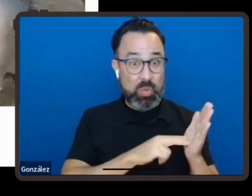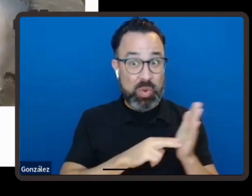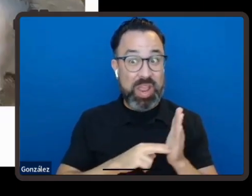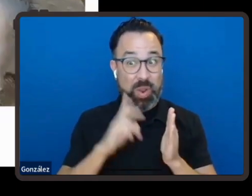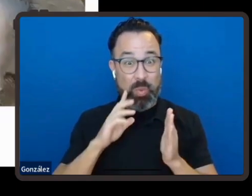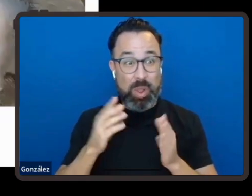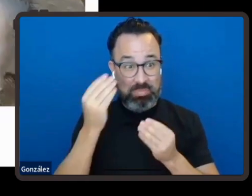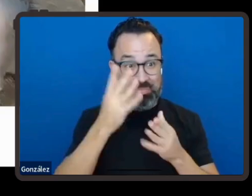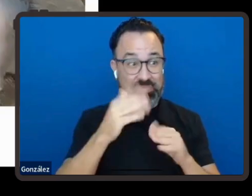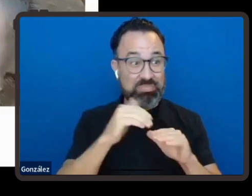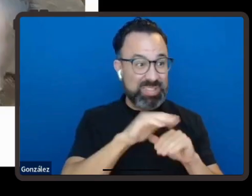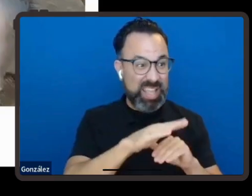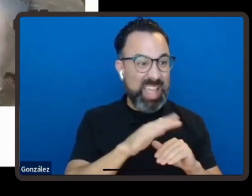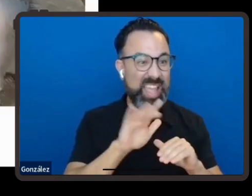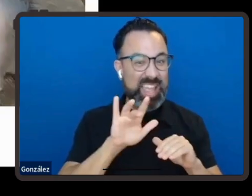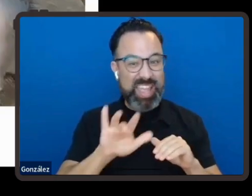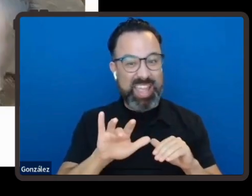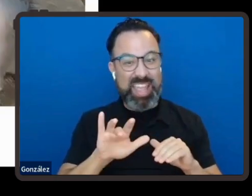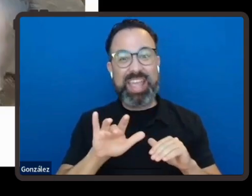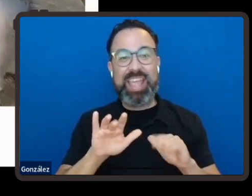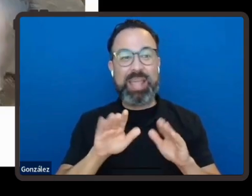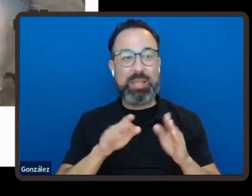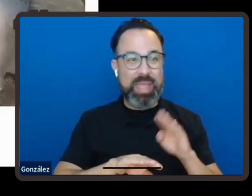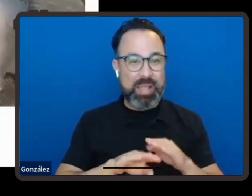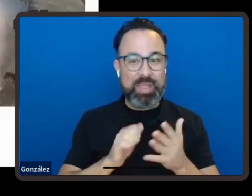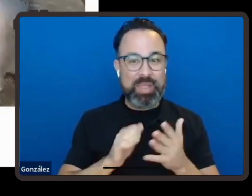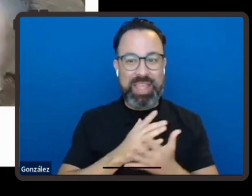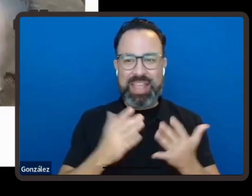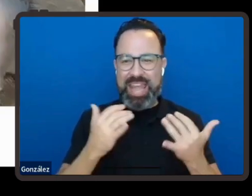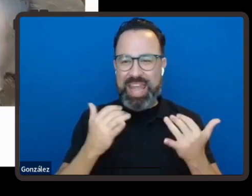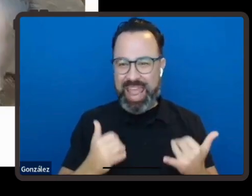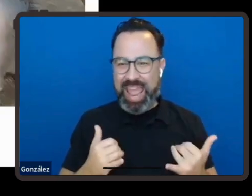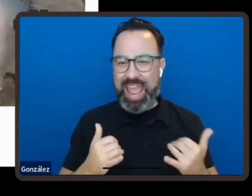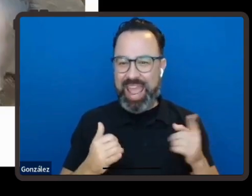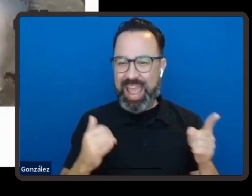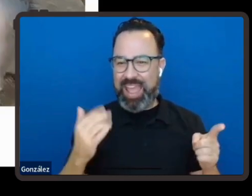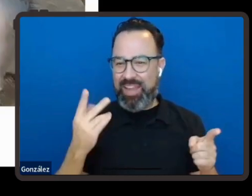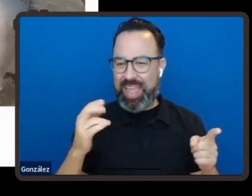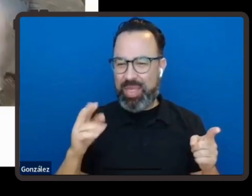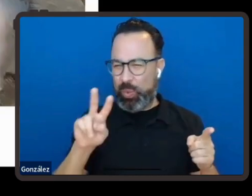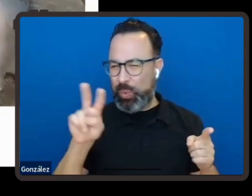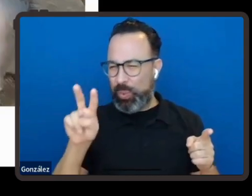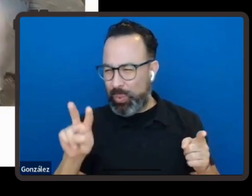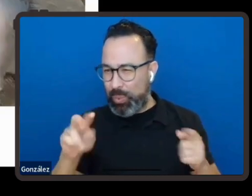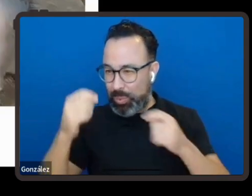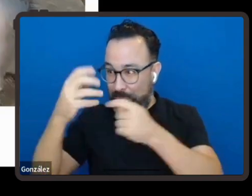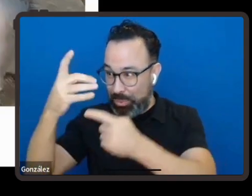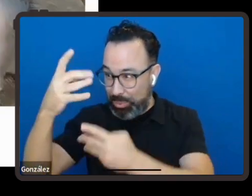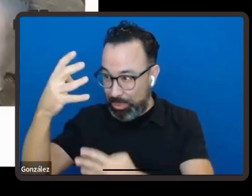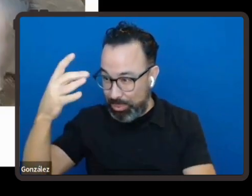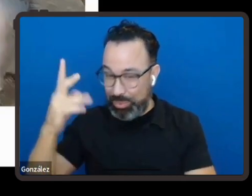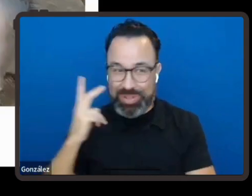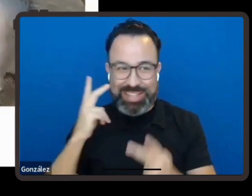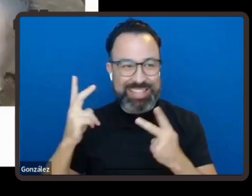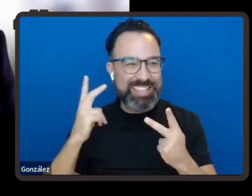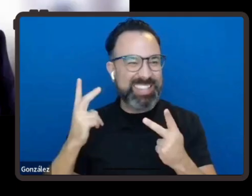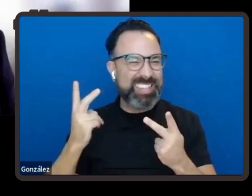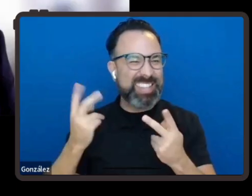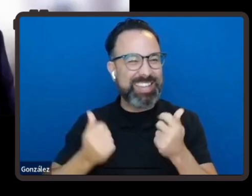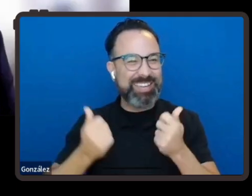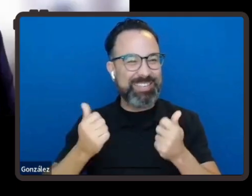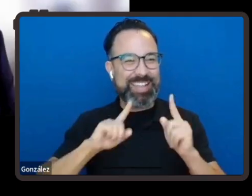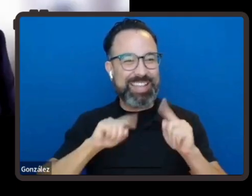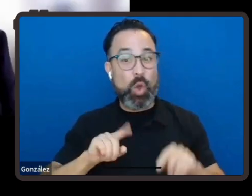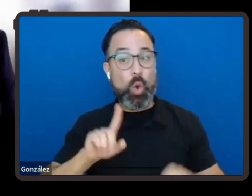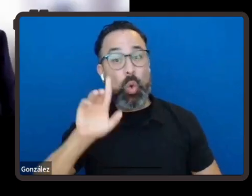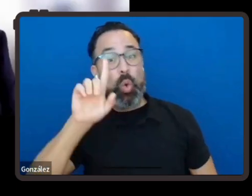Heather now look at all the questions that we have and see how we could get through them. Or can I